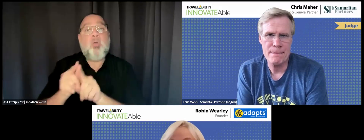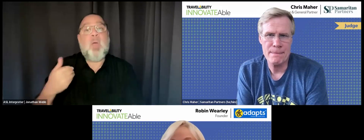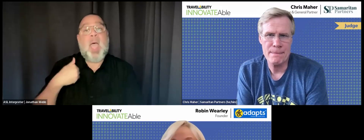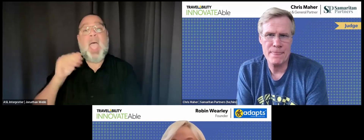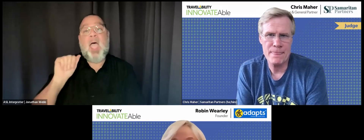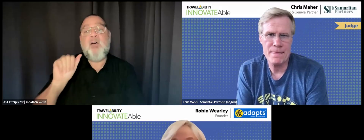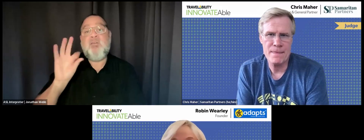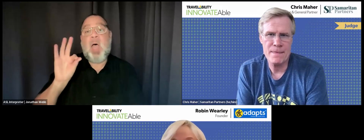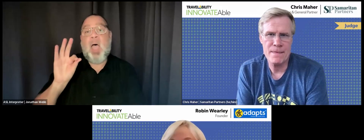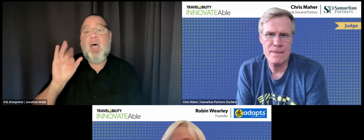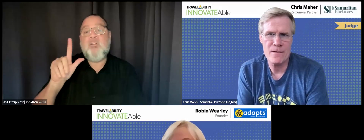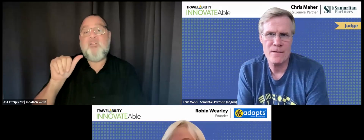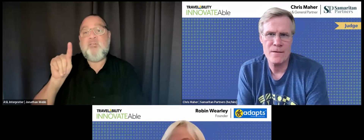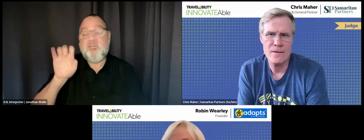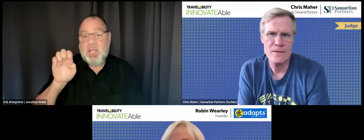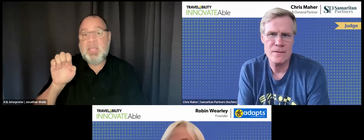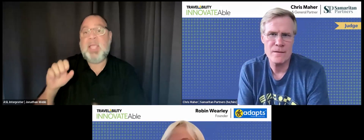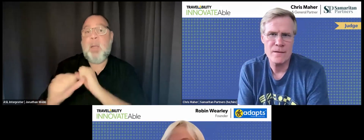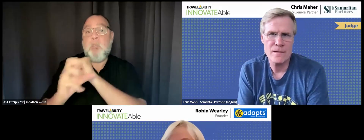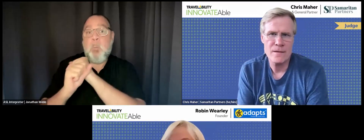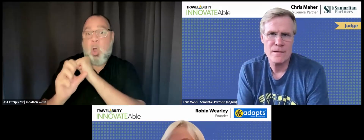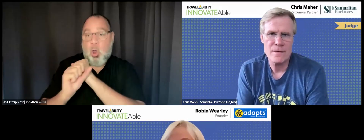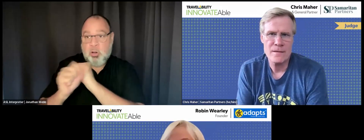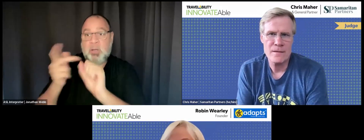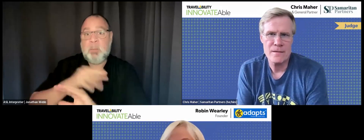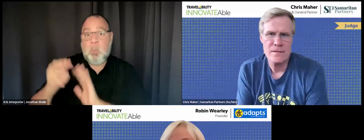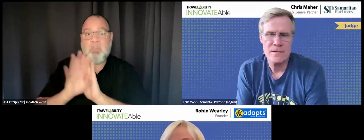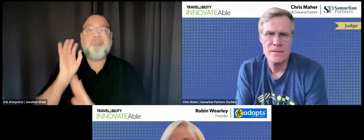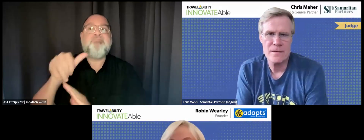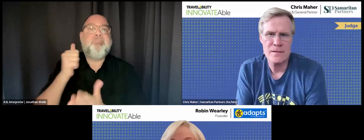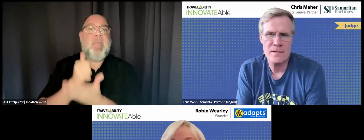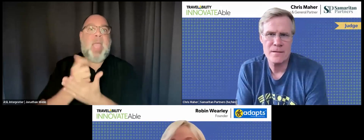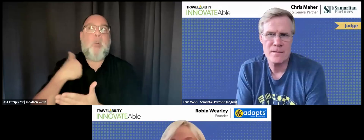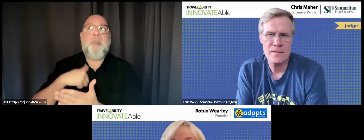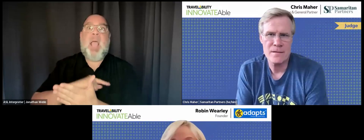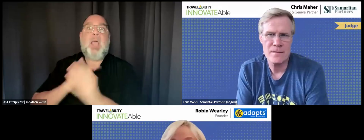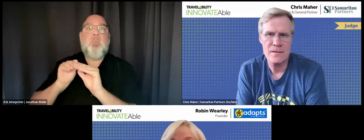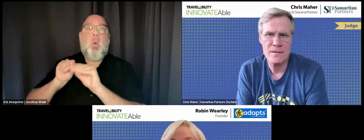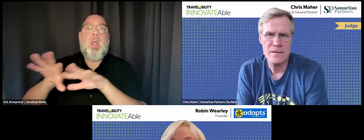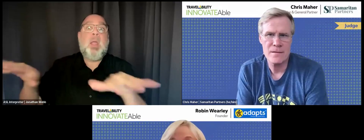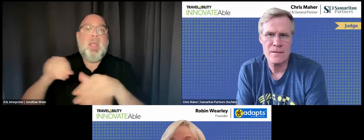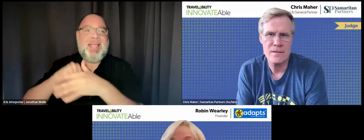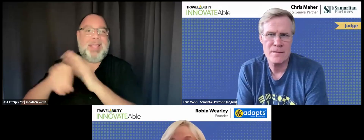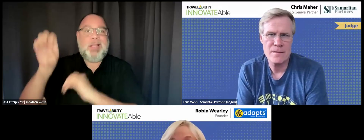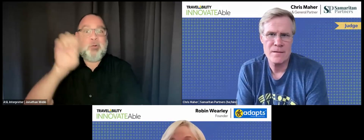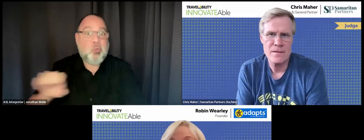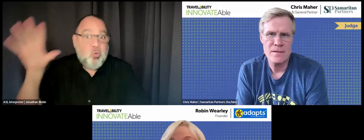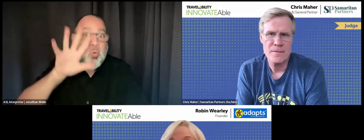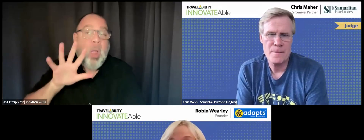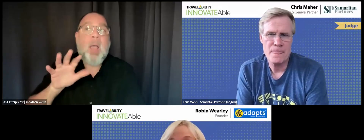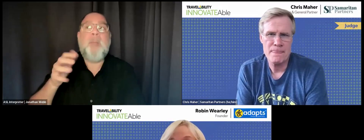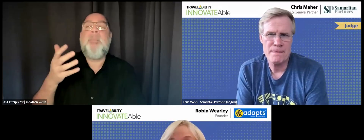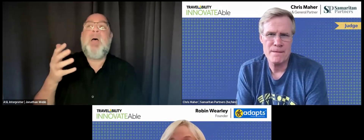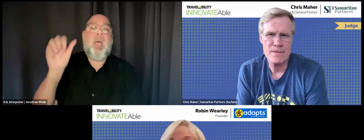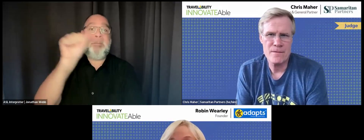program that's helped a lot with getting sales in Europe and Asia.